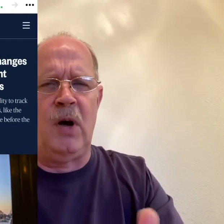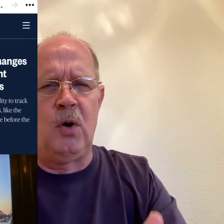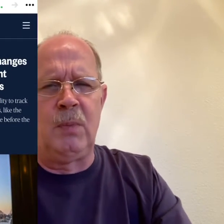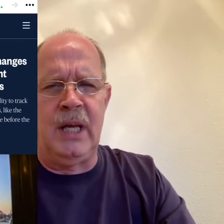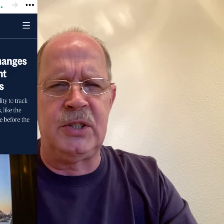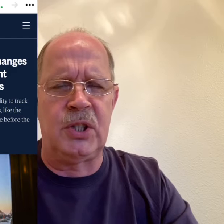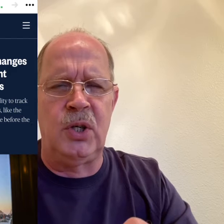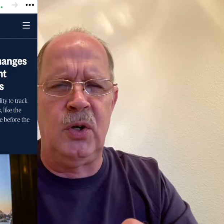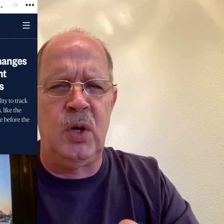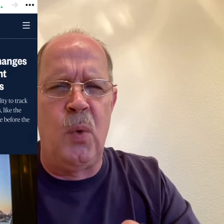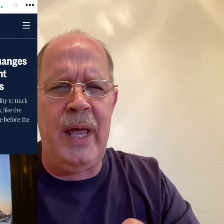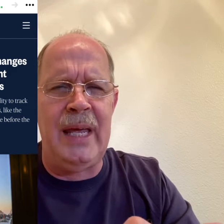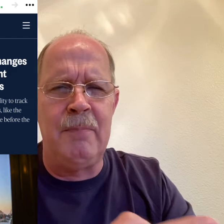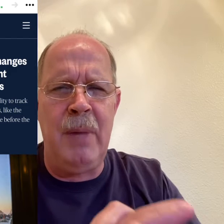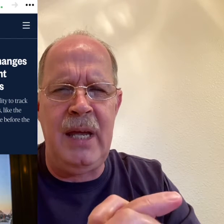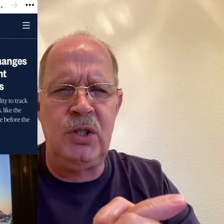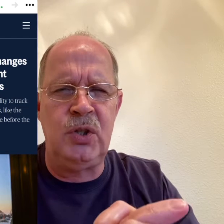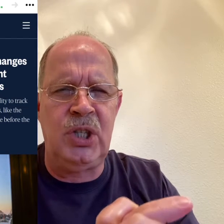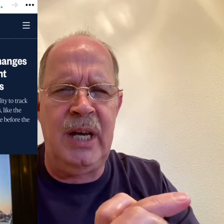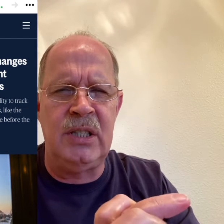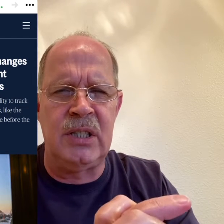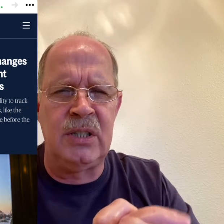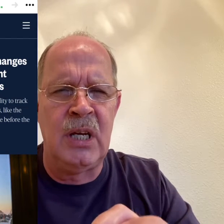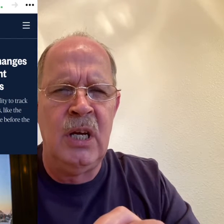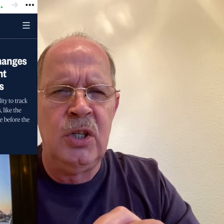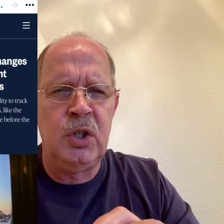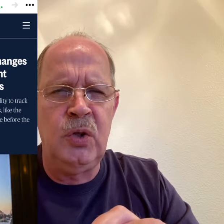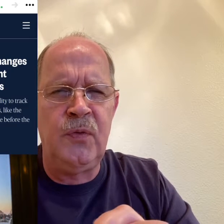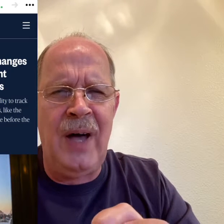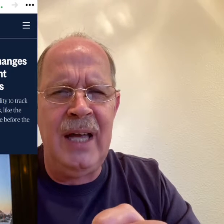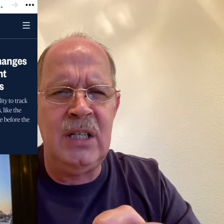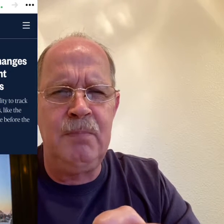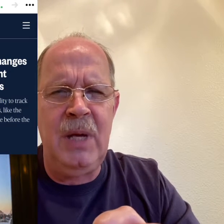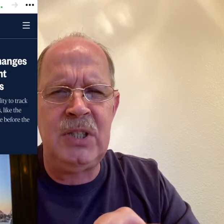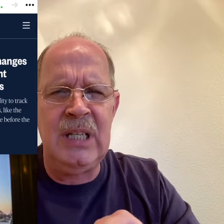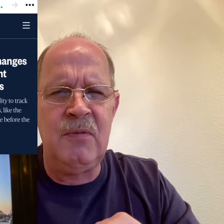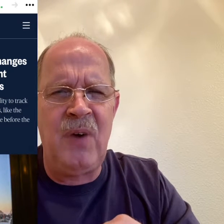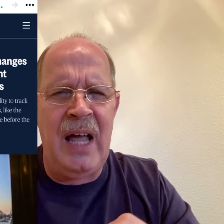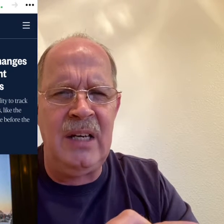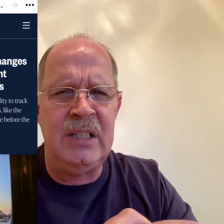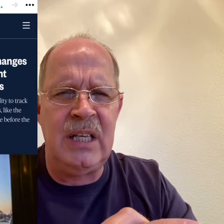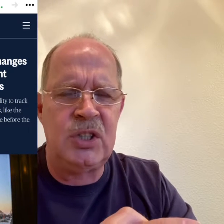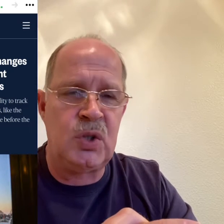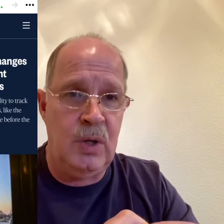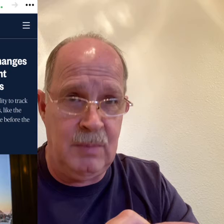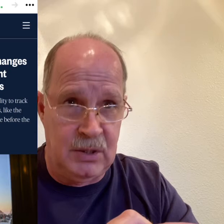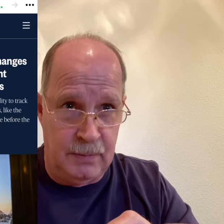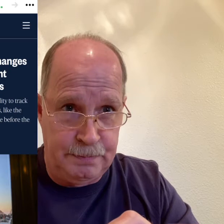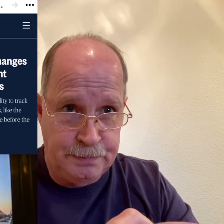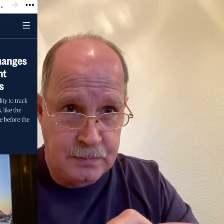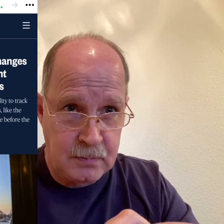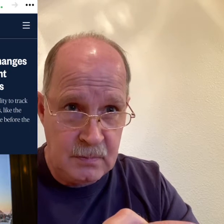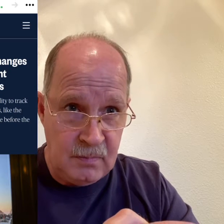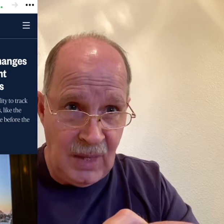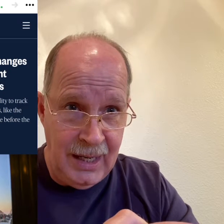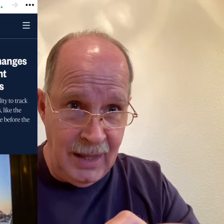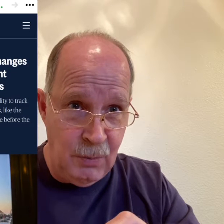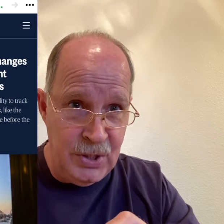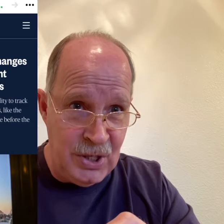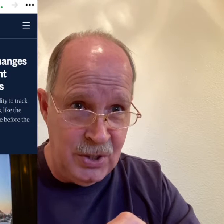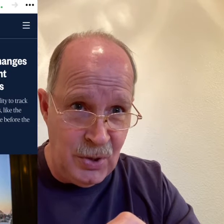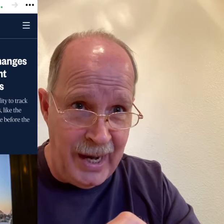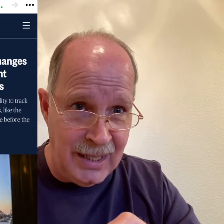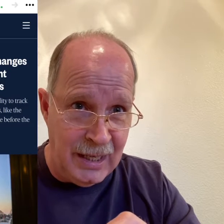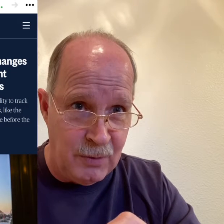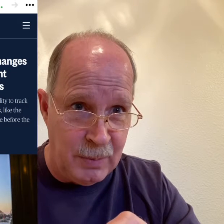Department of Homeland Security weighing major changes to fight domestic violent extremism. Yeah, they want